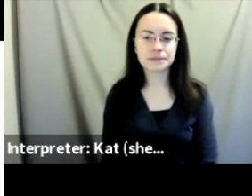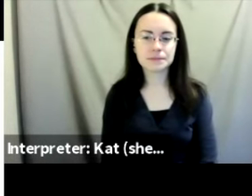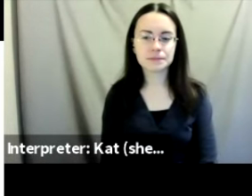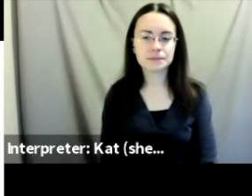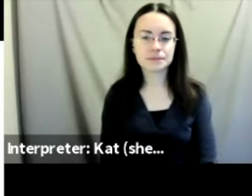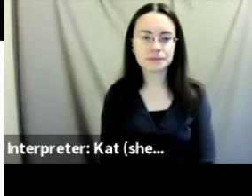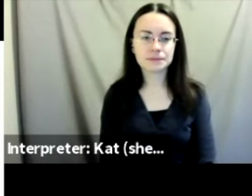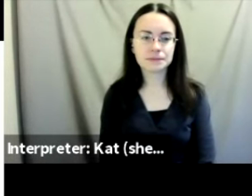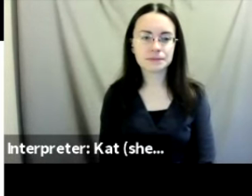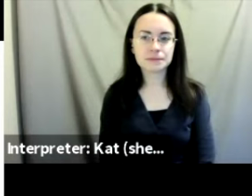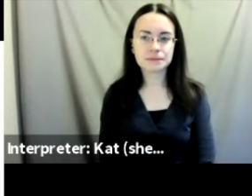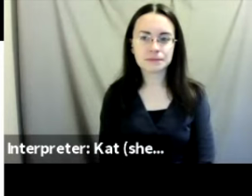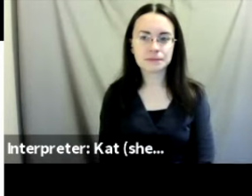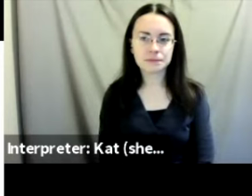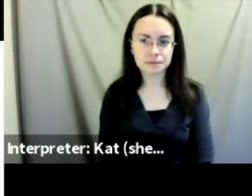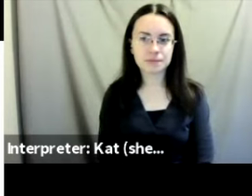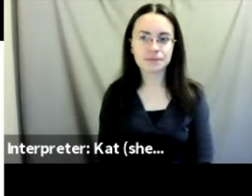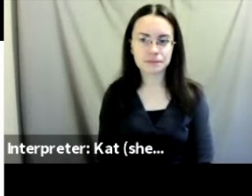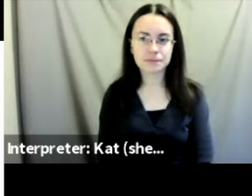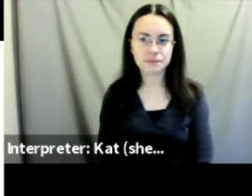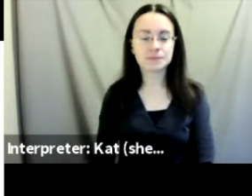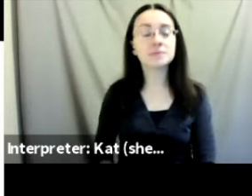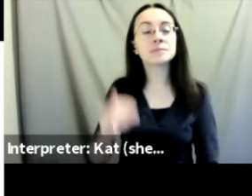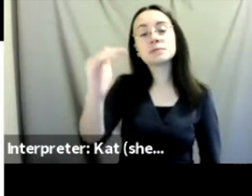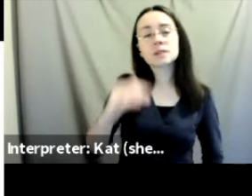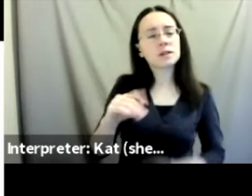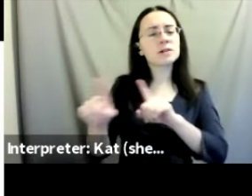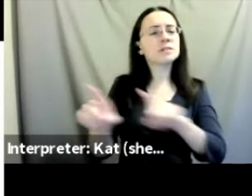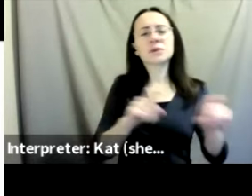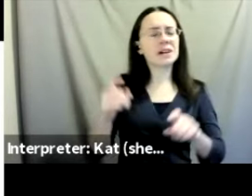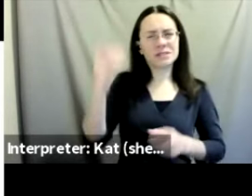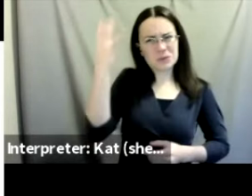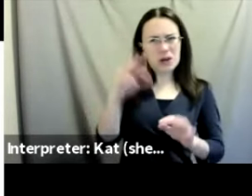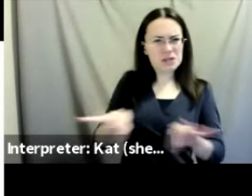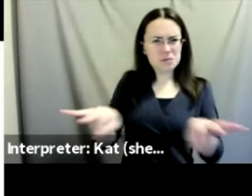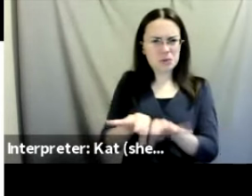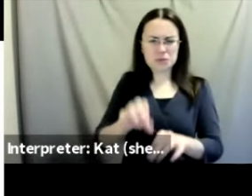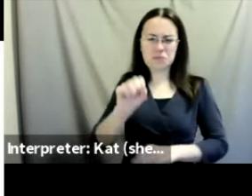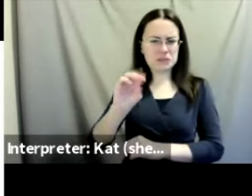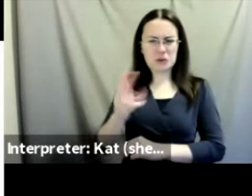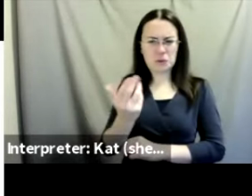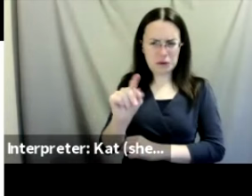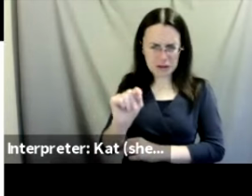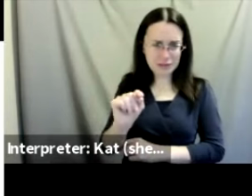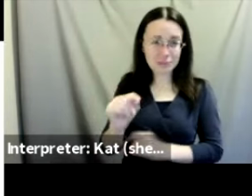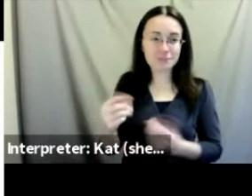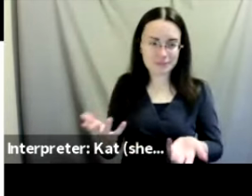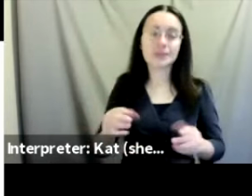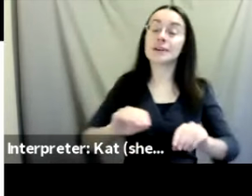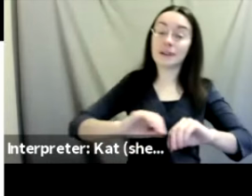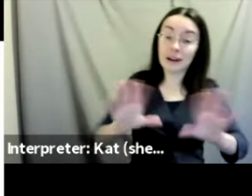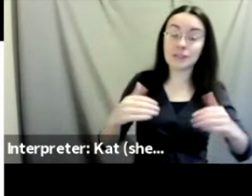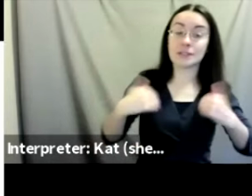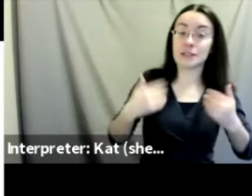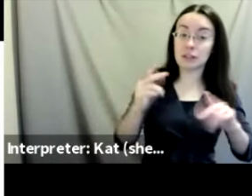So then we asked the question of, so what? Why is this all important? So there's a clear need to provide young people in Atlanta with additional information about